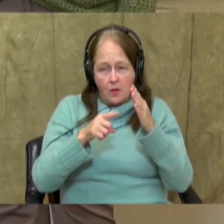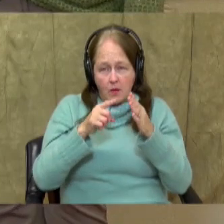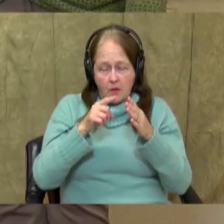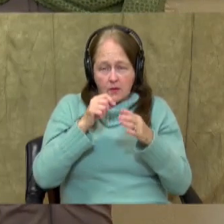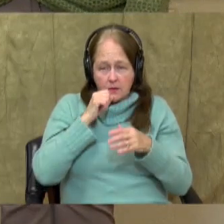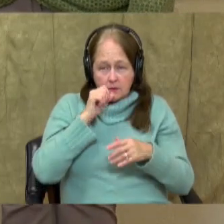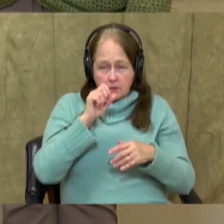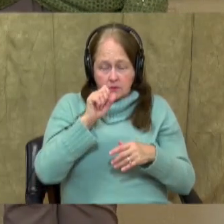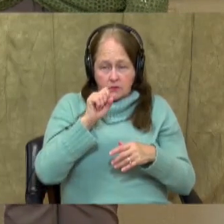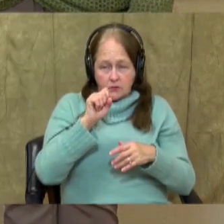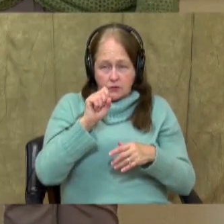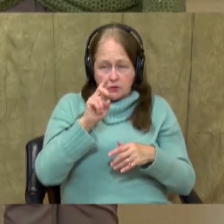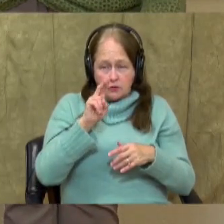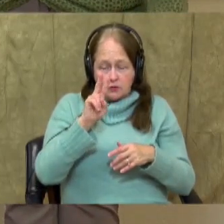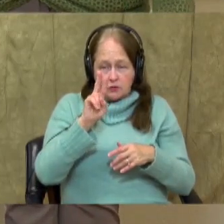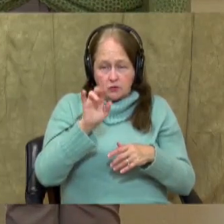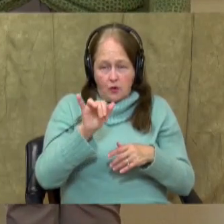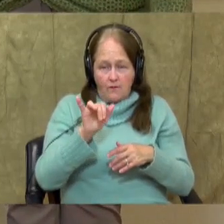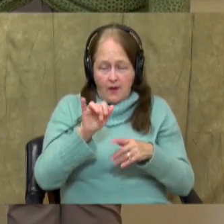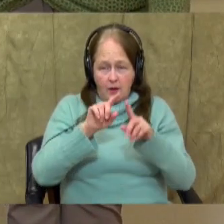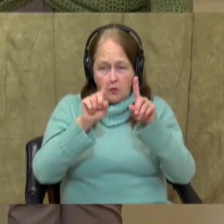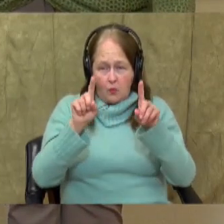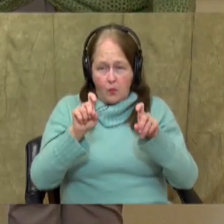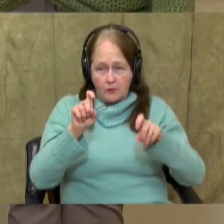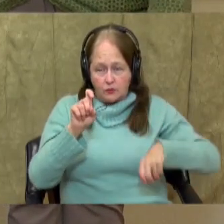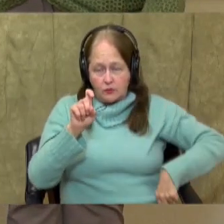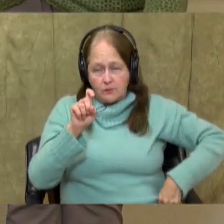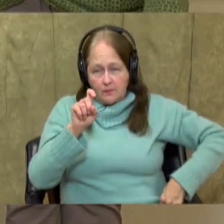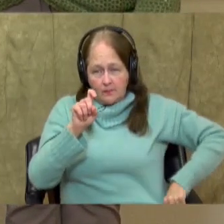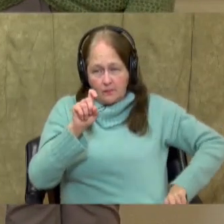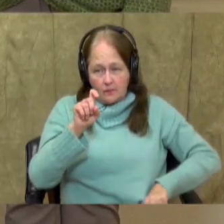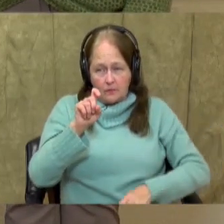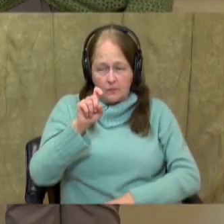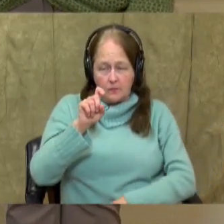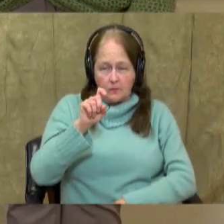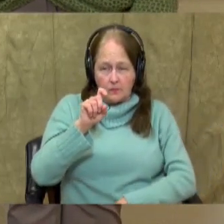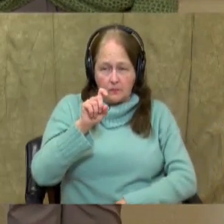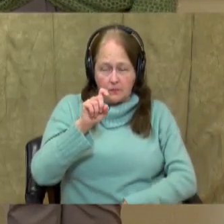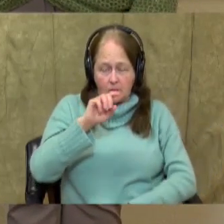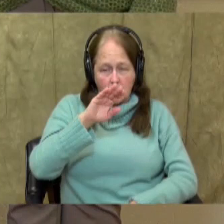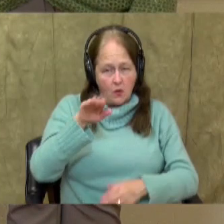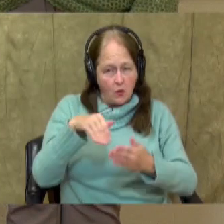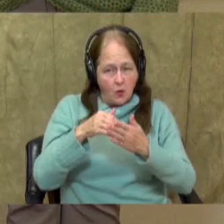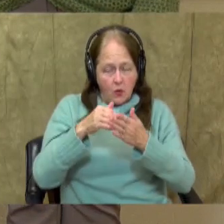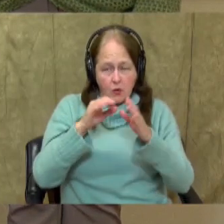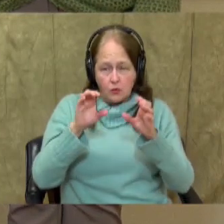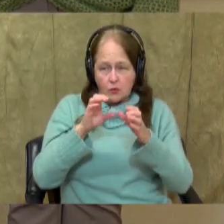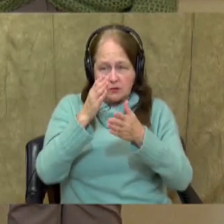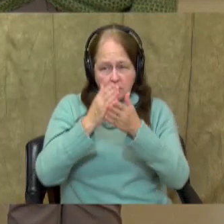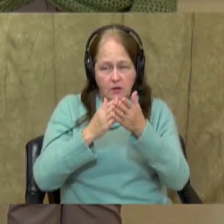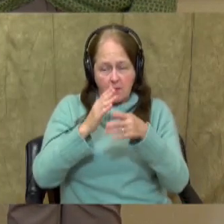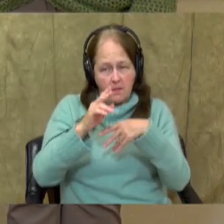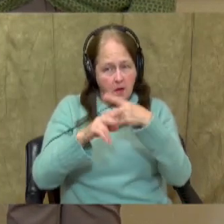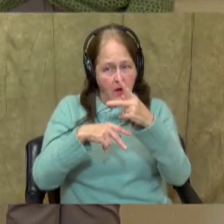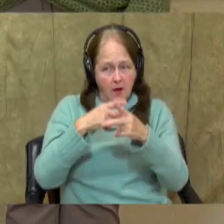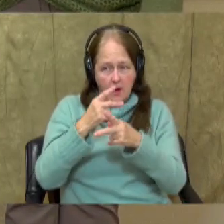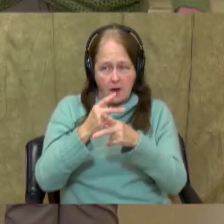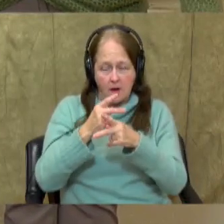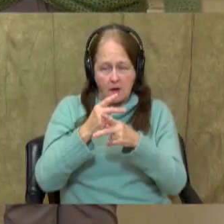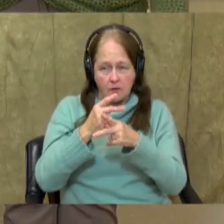Well, the first thing we have to know is, what is a survey? I know we have all done some type of survey in our